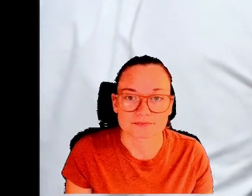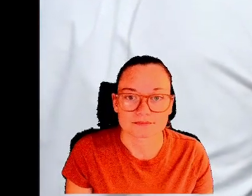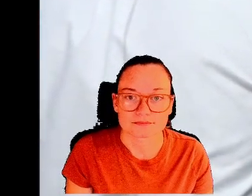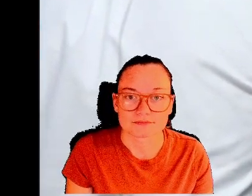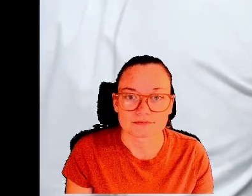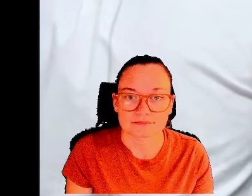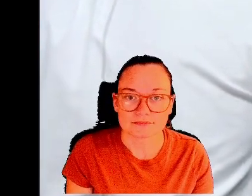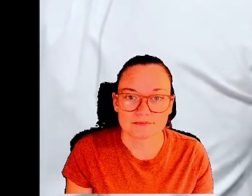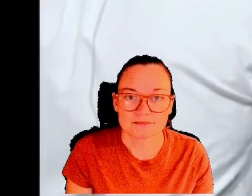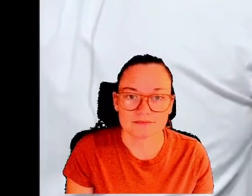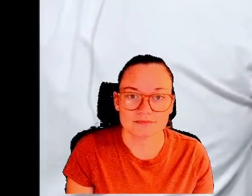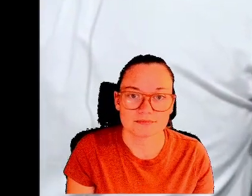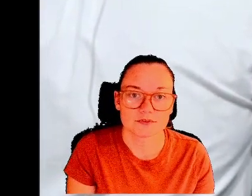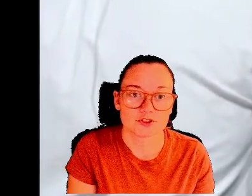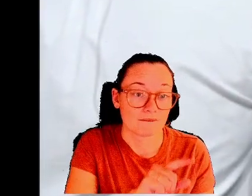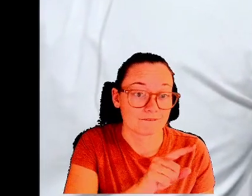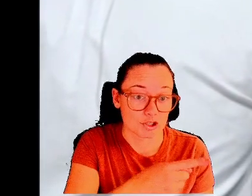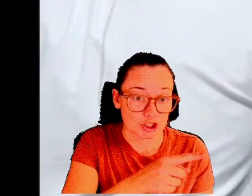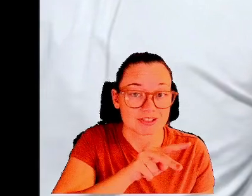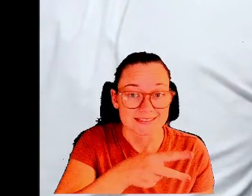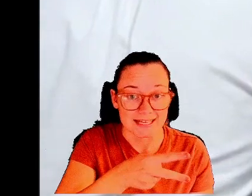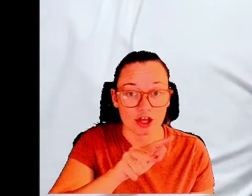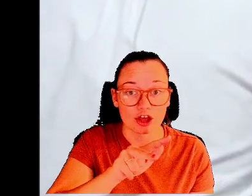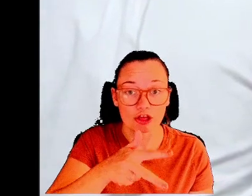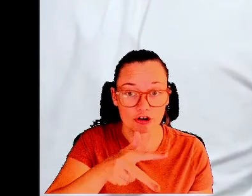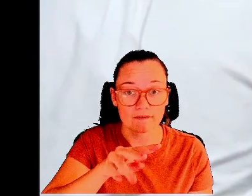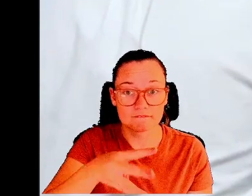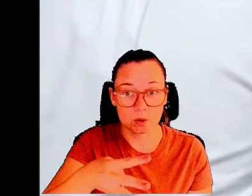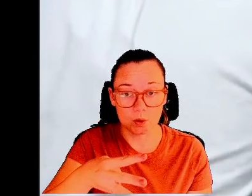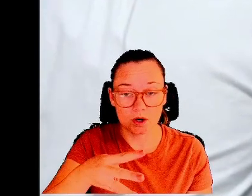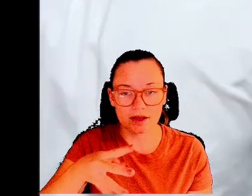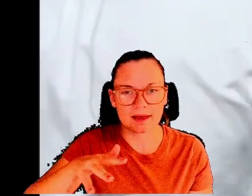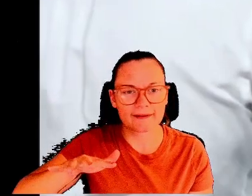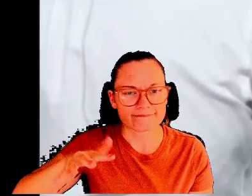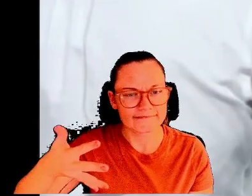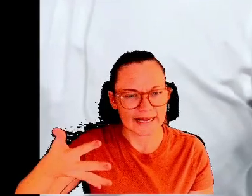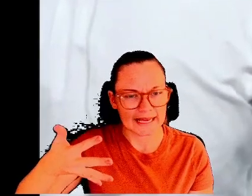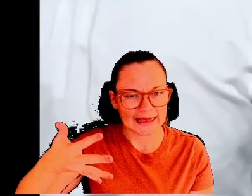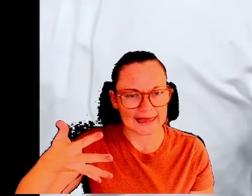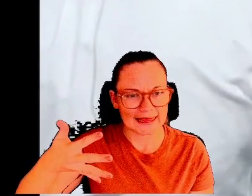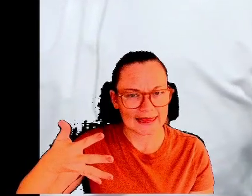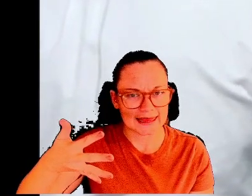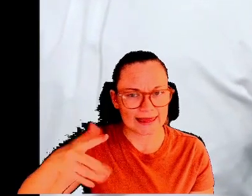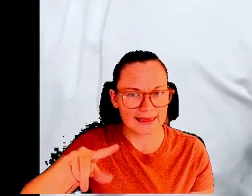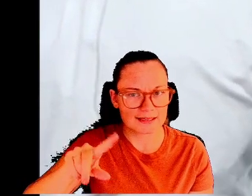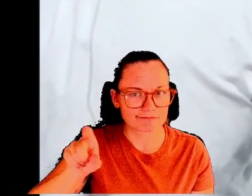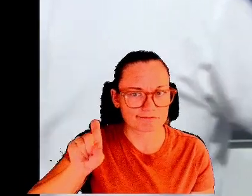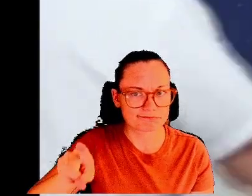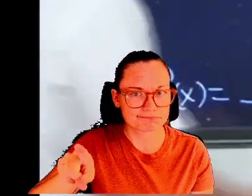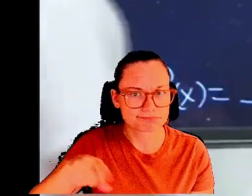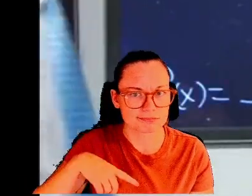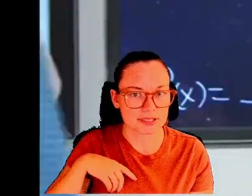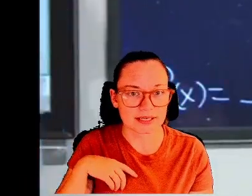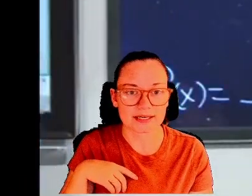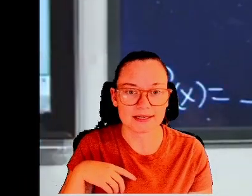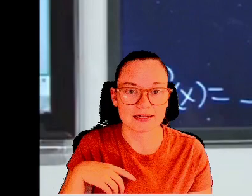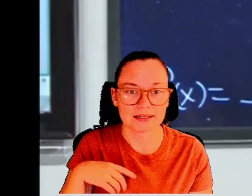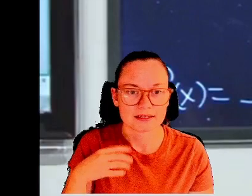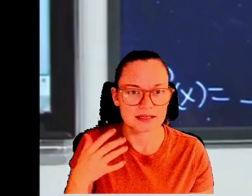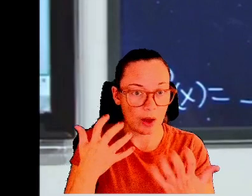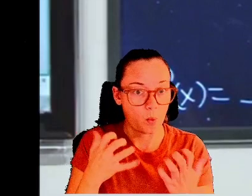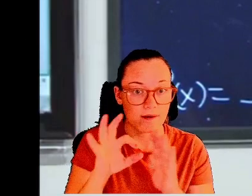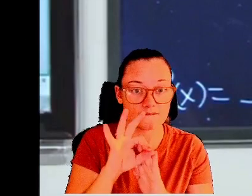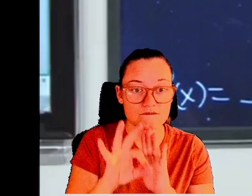second term, this is our third term, this is our fourth term, this is our fifth term. I want a formula for